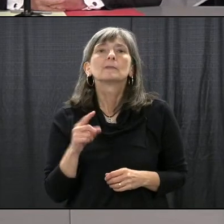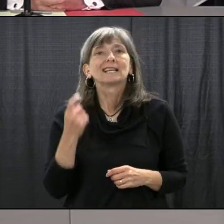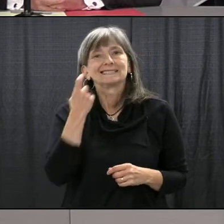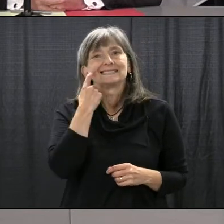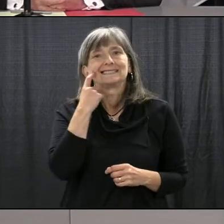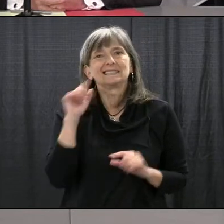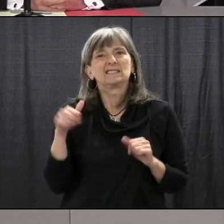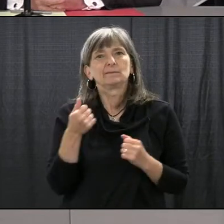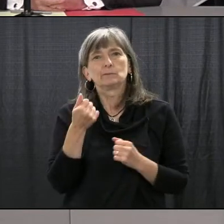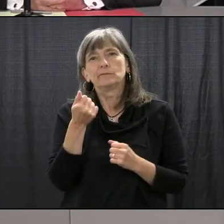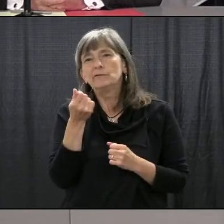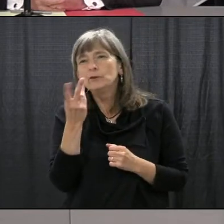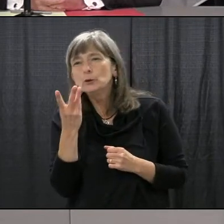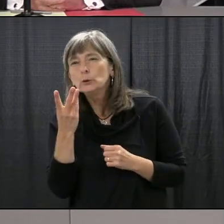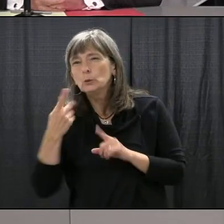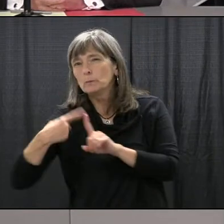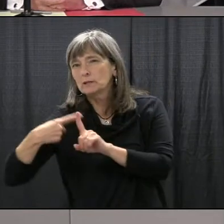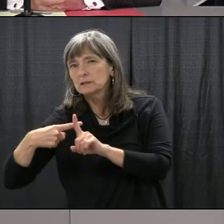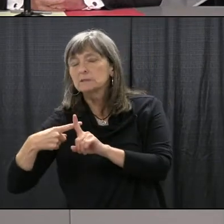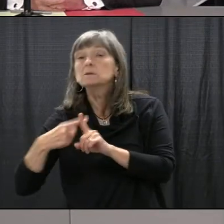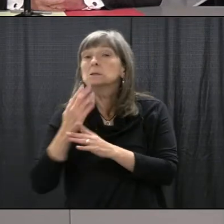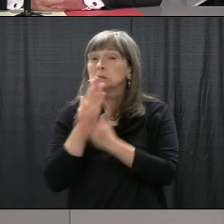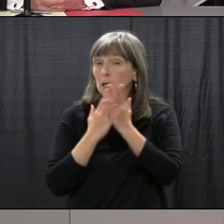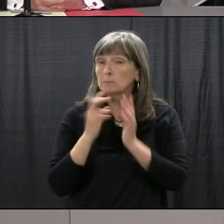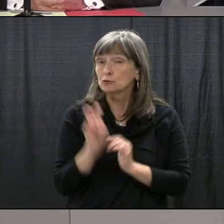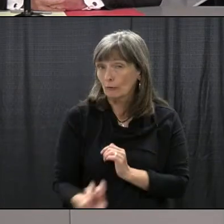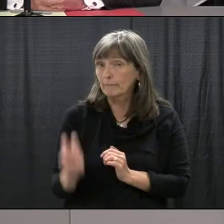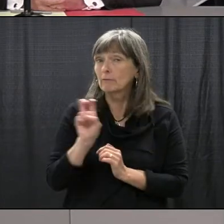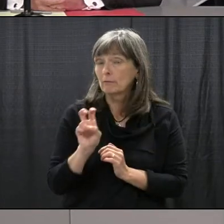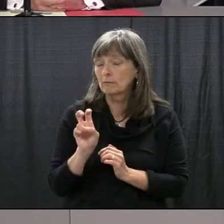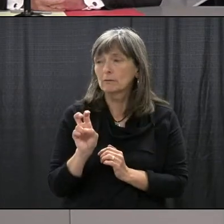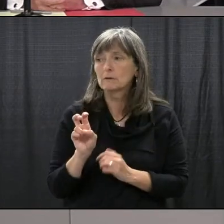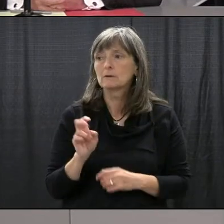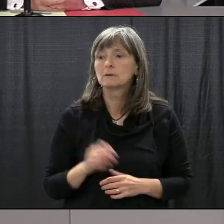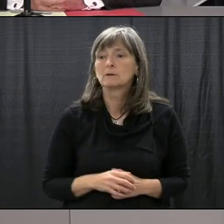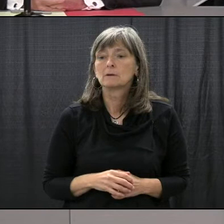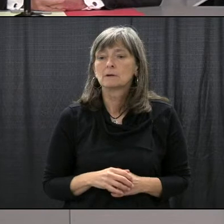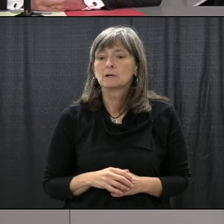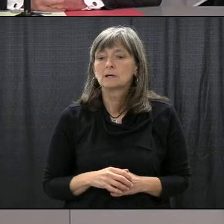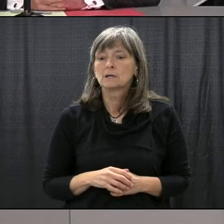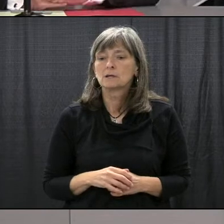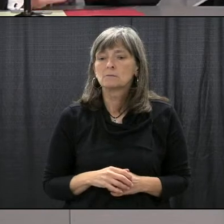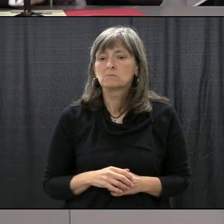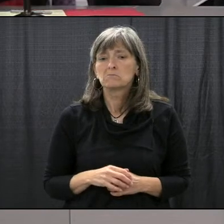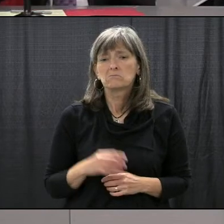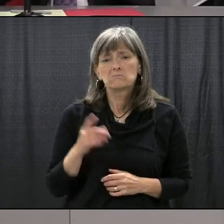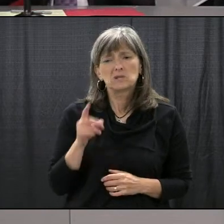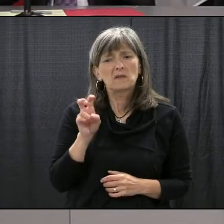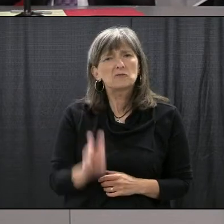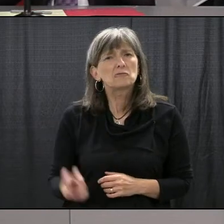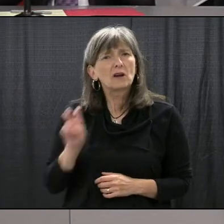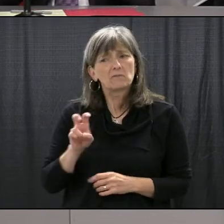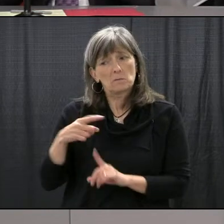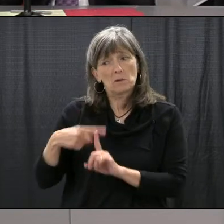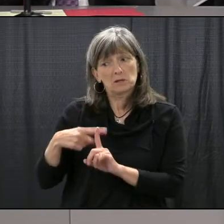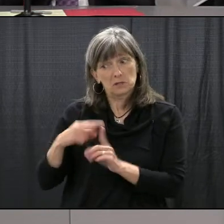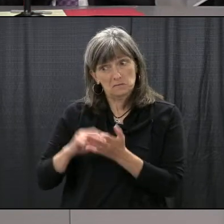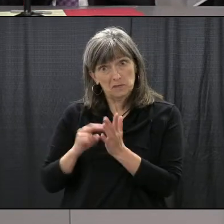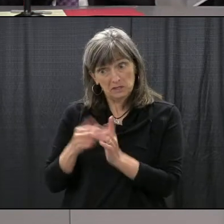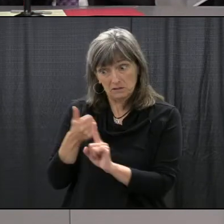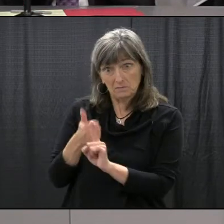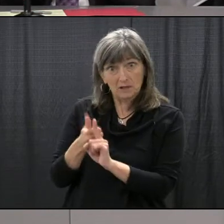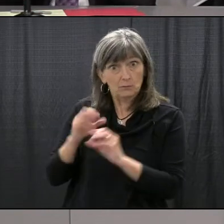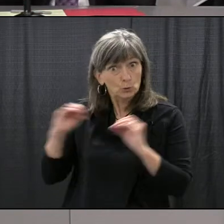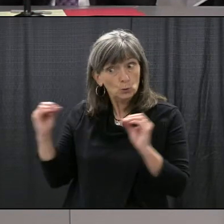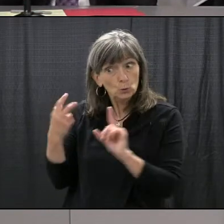last couple of weeks, because we've started to see travel-related cases. Can you give us a sense overall, are these people who are unvaccinated?